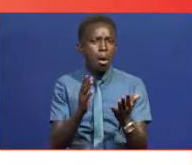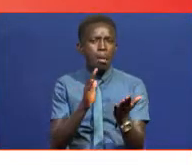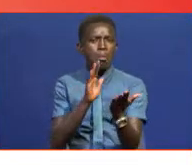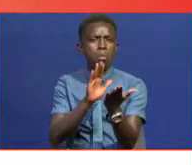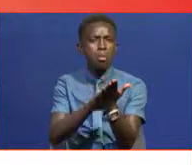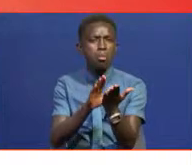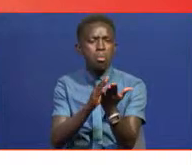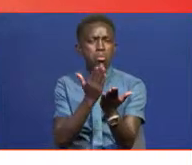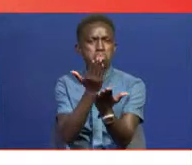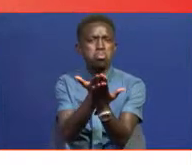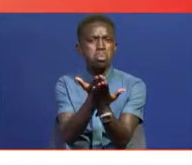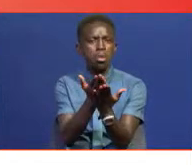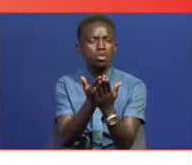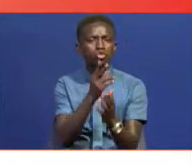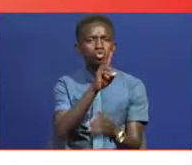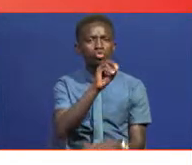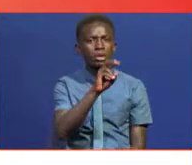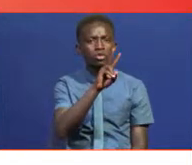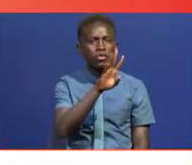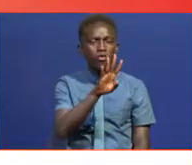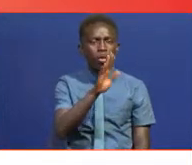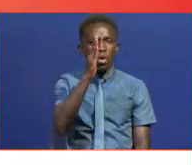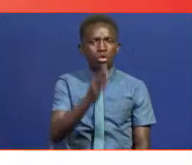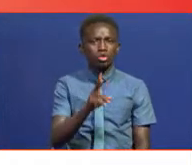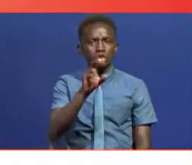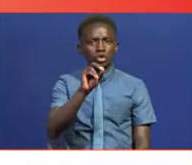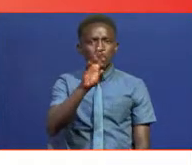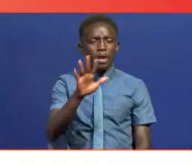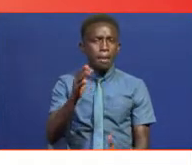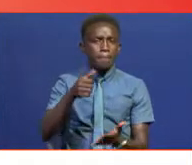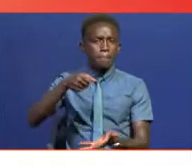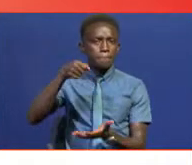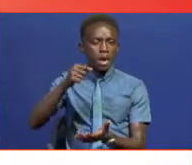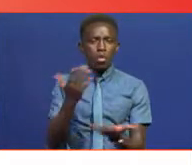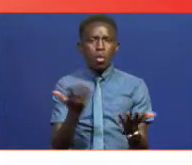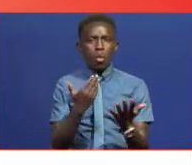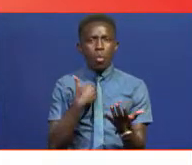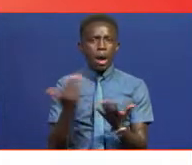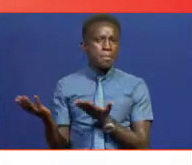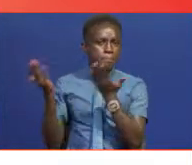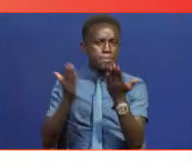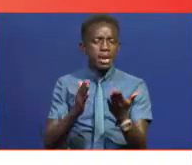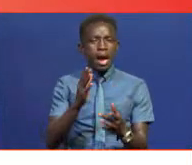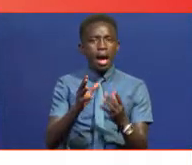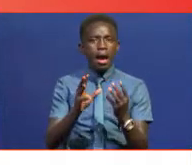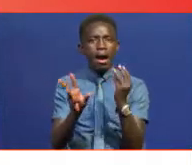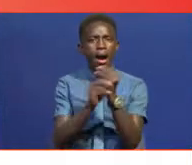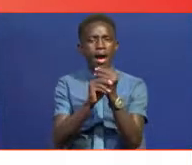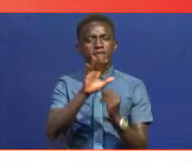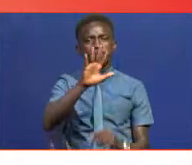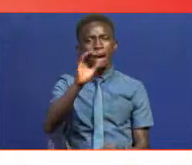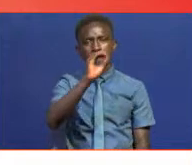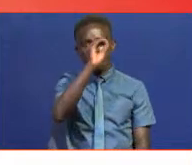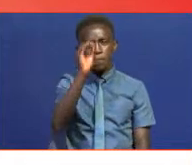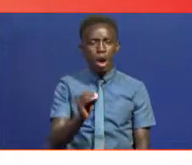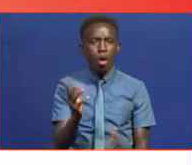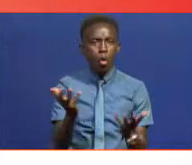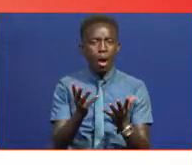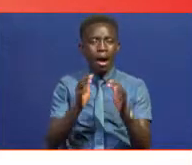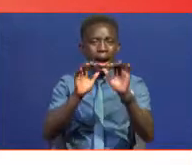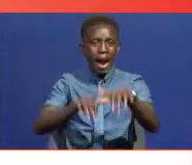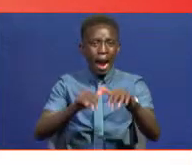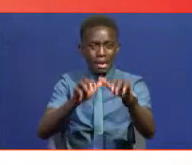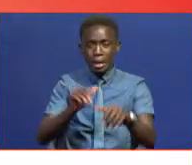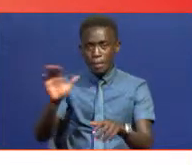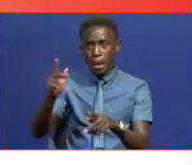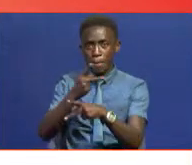2024-2025 budget that also calls for a review of a proposal to impose a 5% withholding tax on agricultural produce delivered